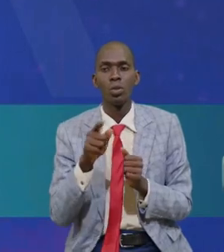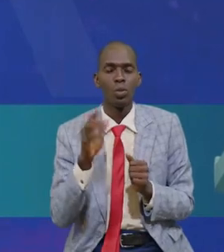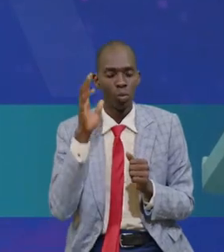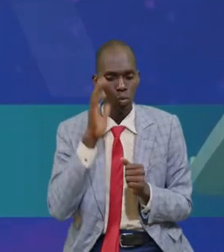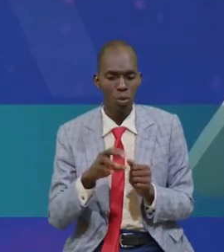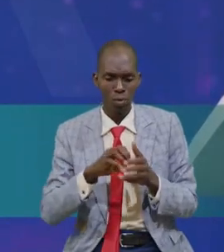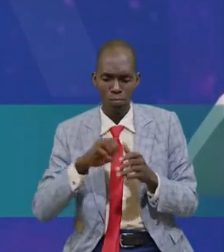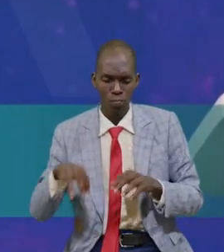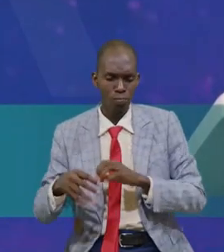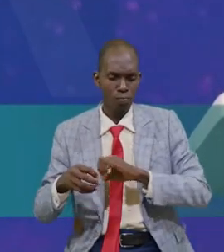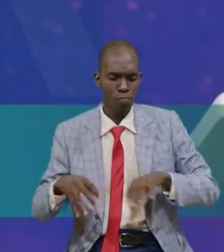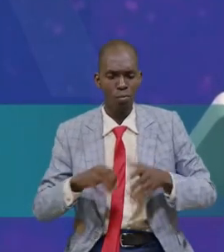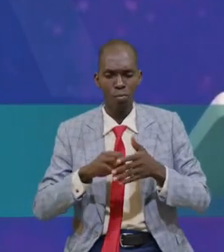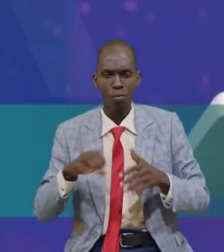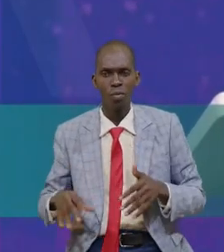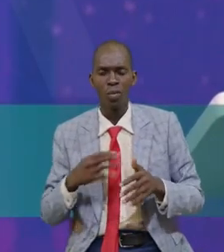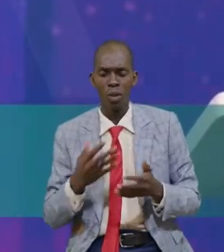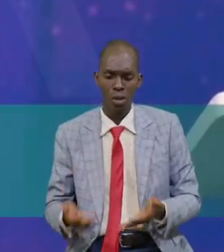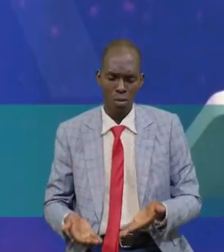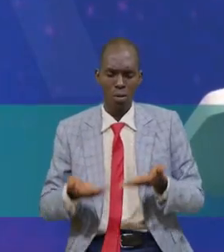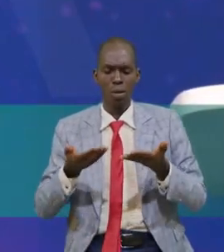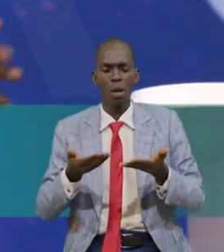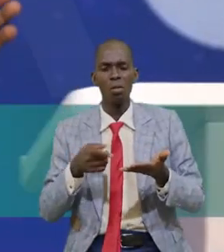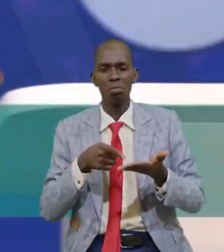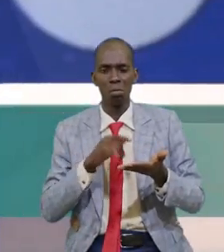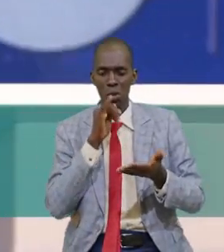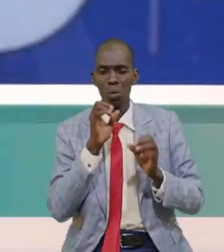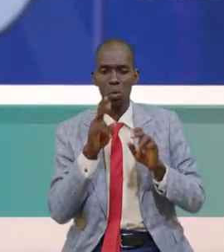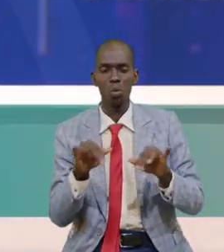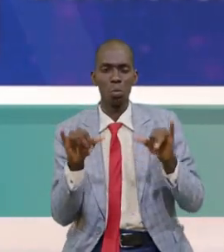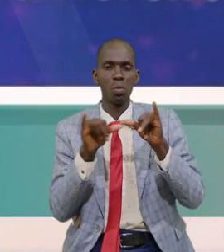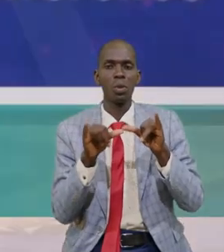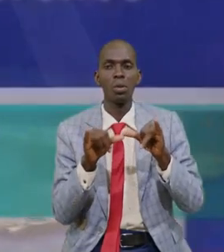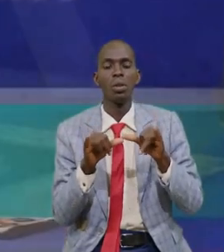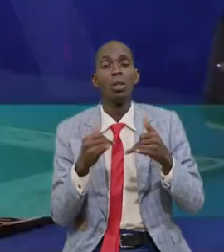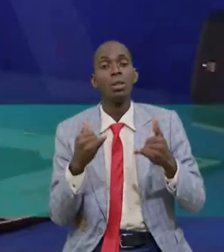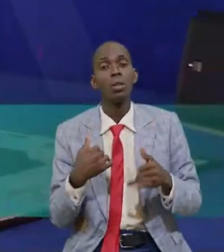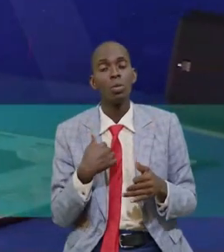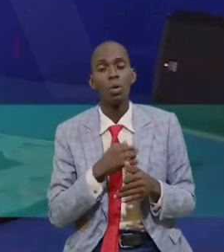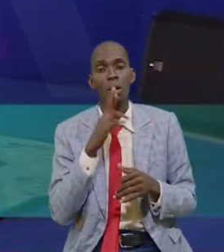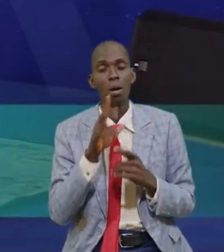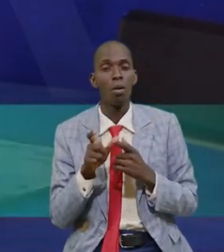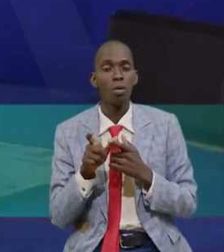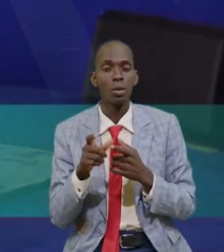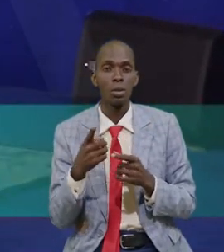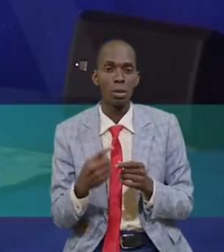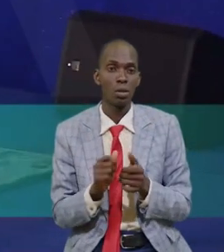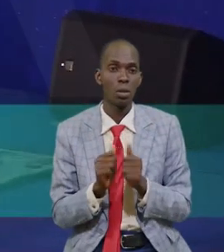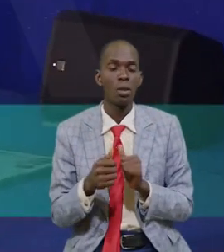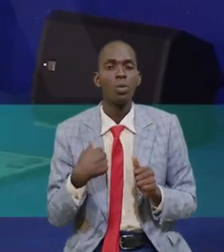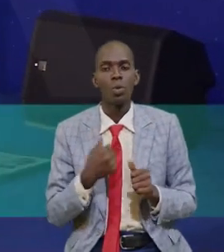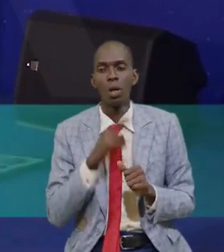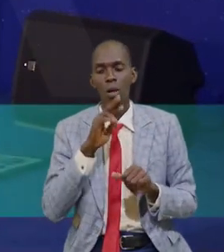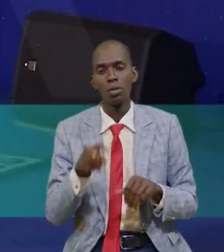enough, and then you lift it up. Now, this is good now. Now, we're running a race, and we're going on a